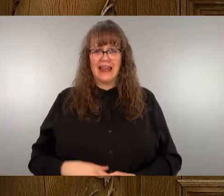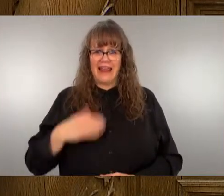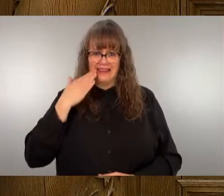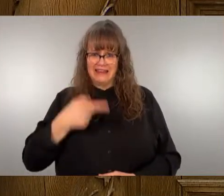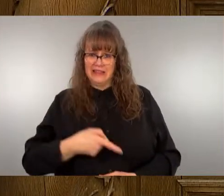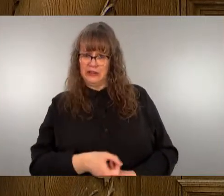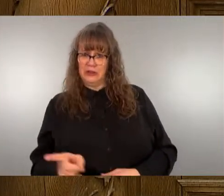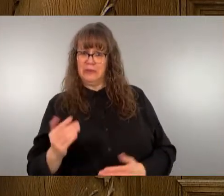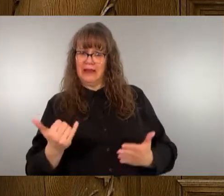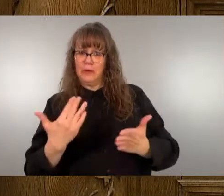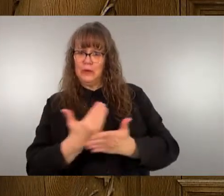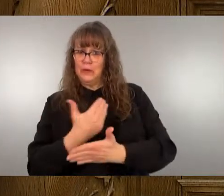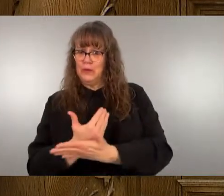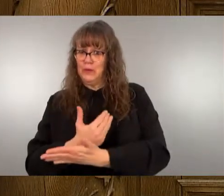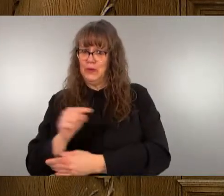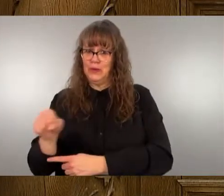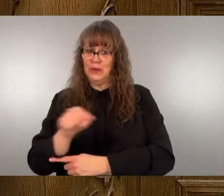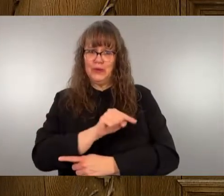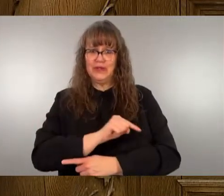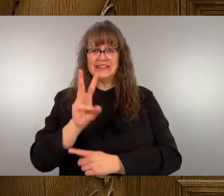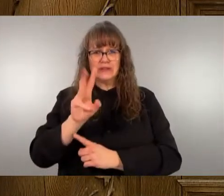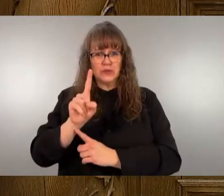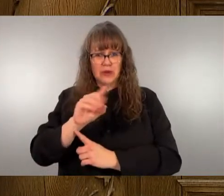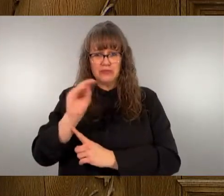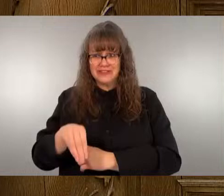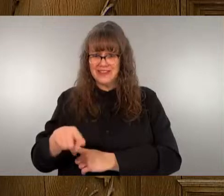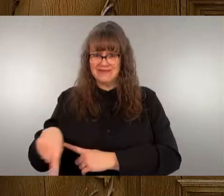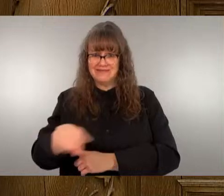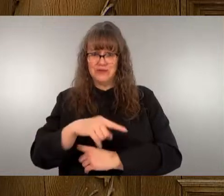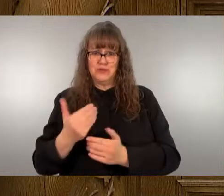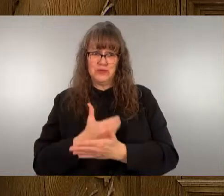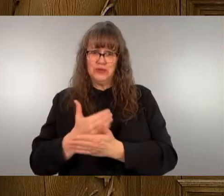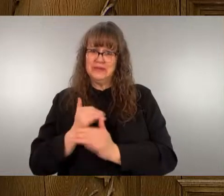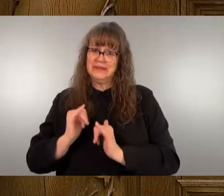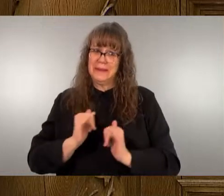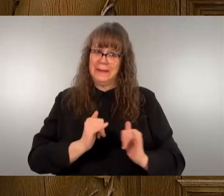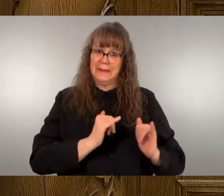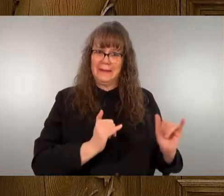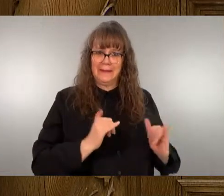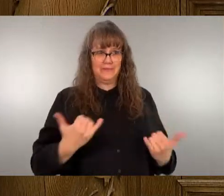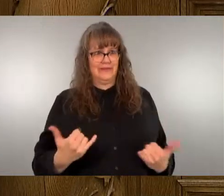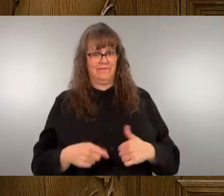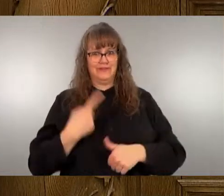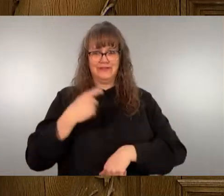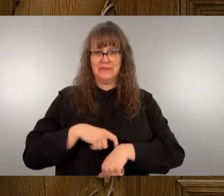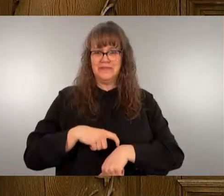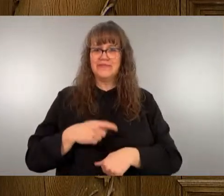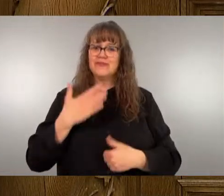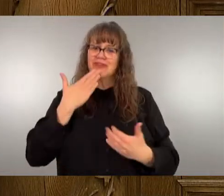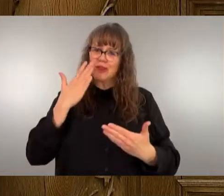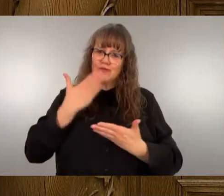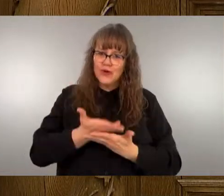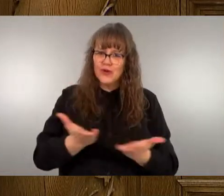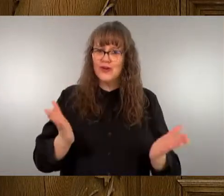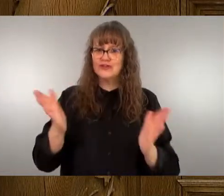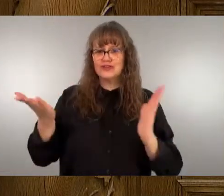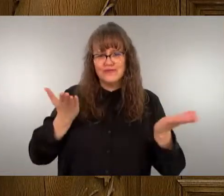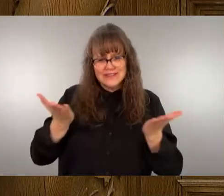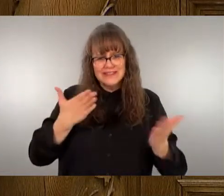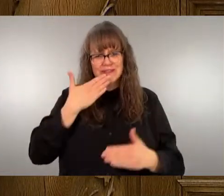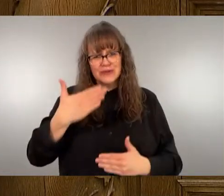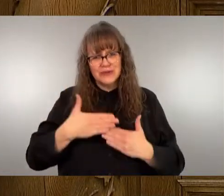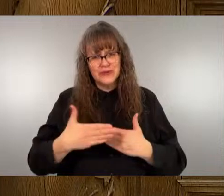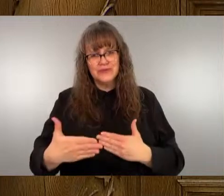really thank you all for your service. I especially thank your families for their support of you being here for